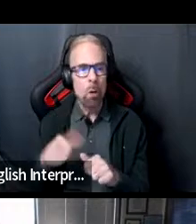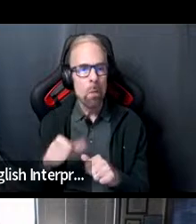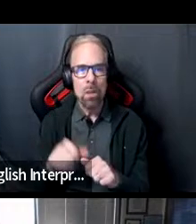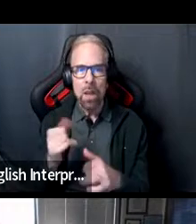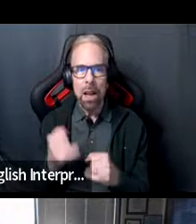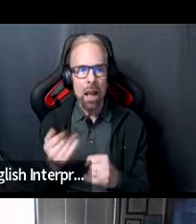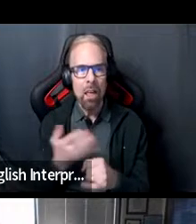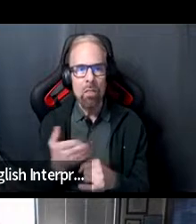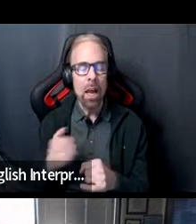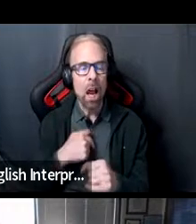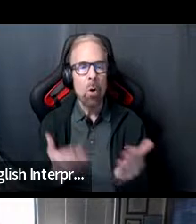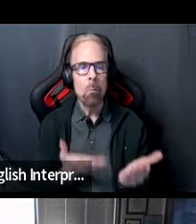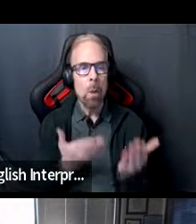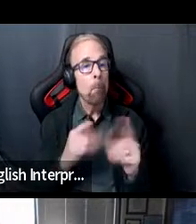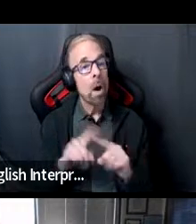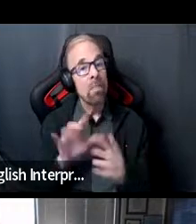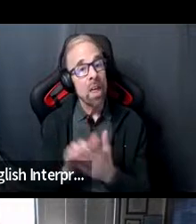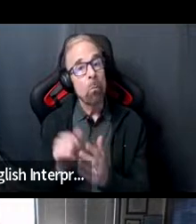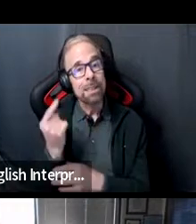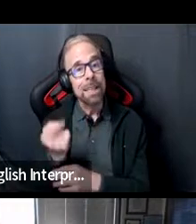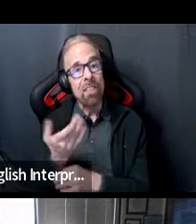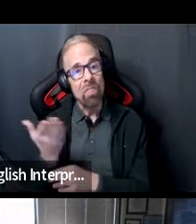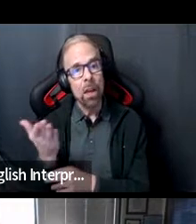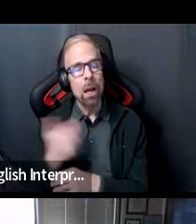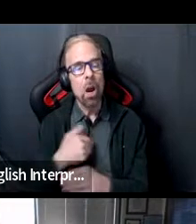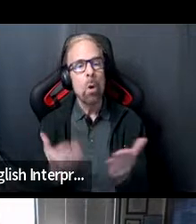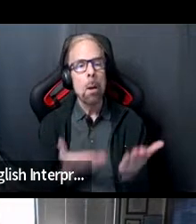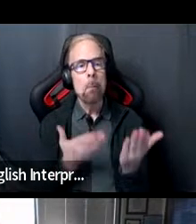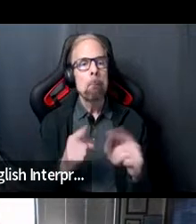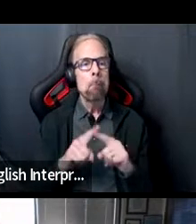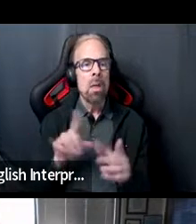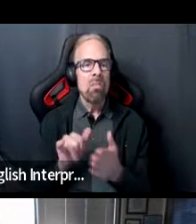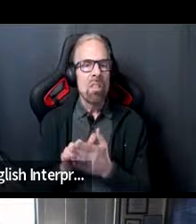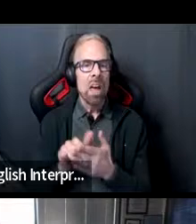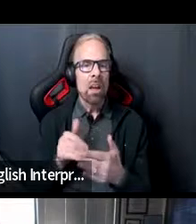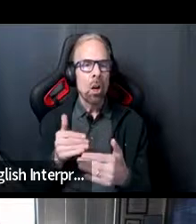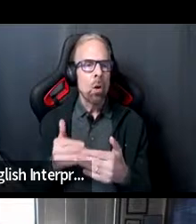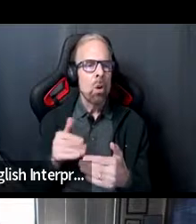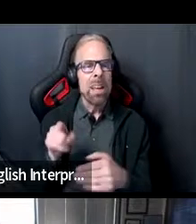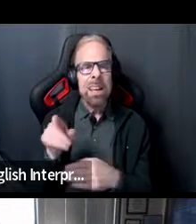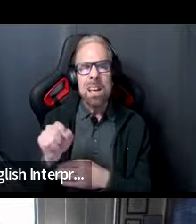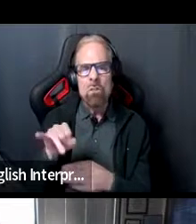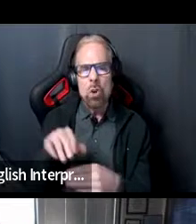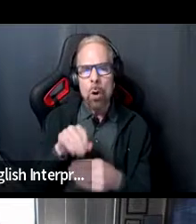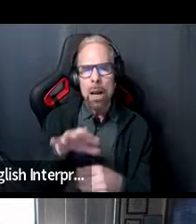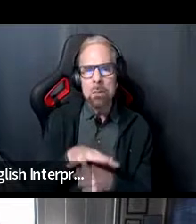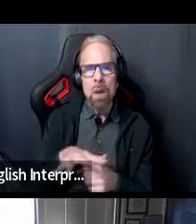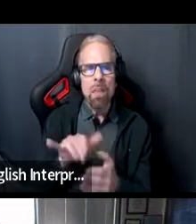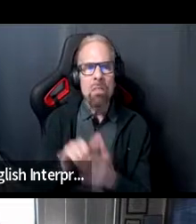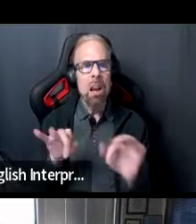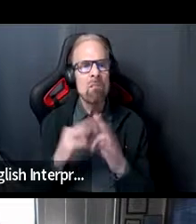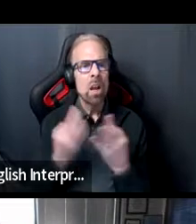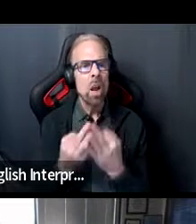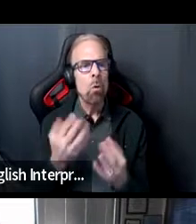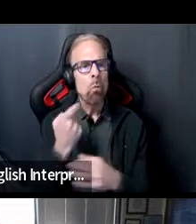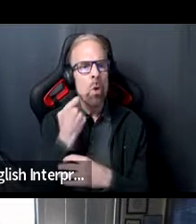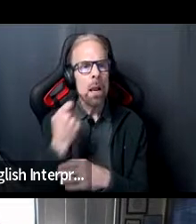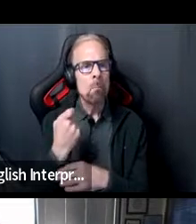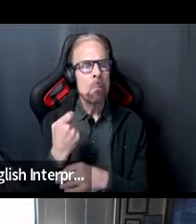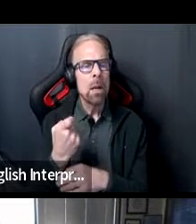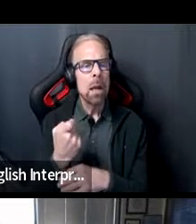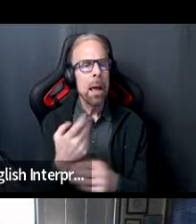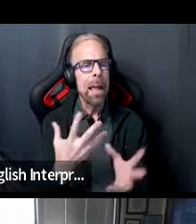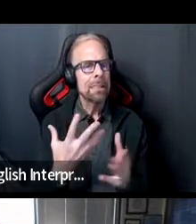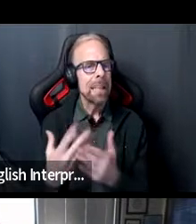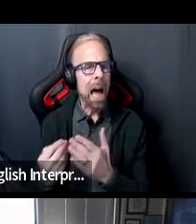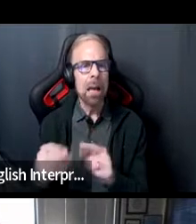that's a thing I recommend. But if it's close to, if you are in a space where a family has recently passed away, it might not be the thing for